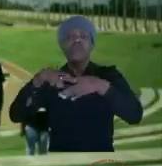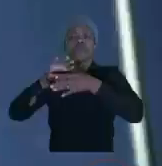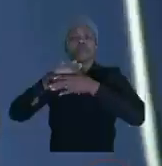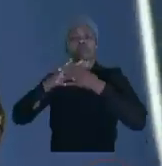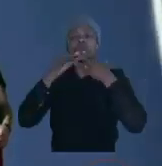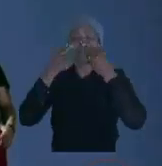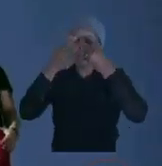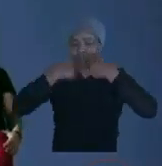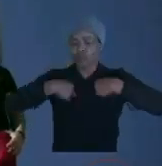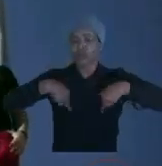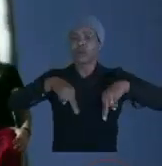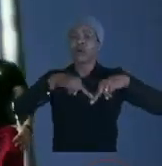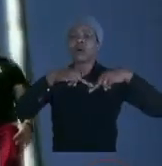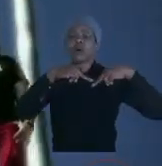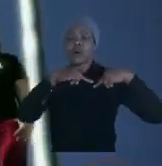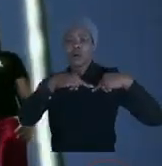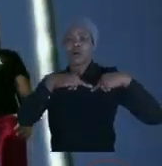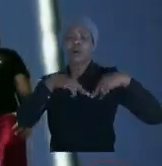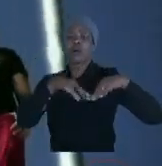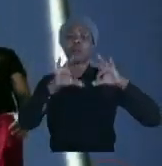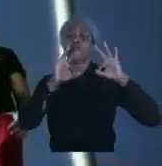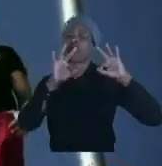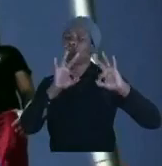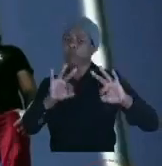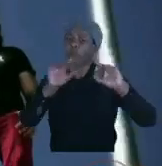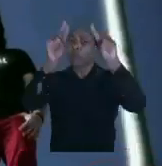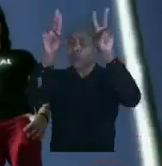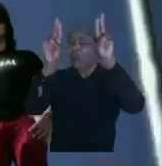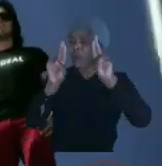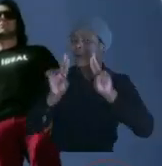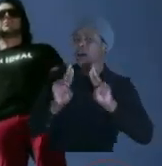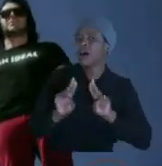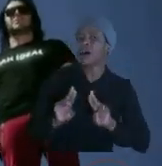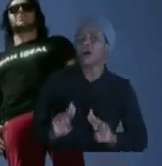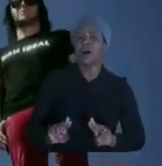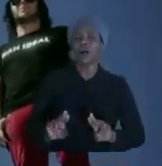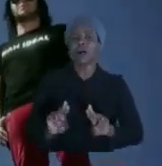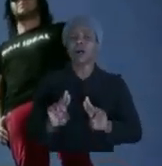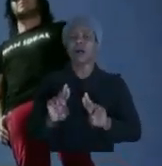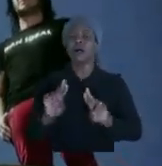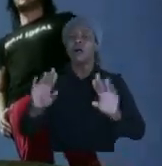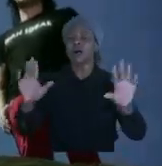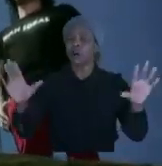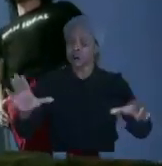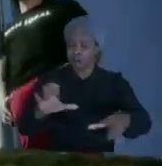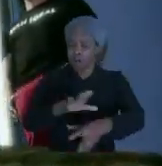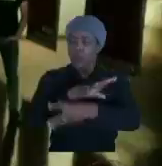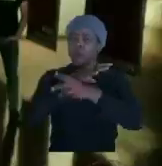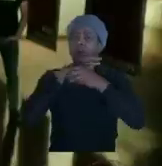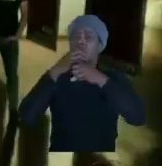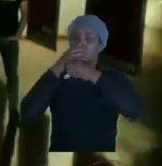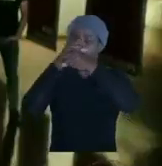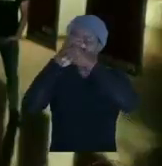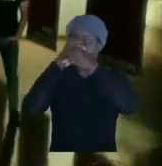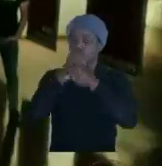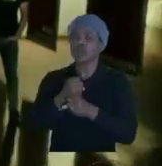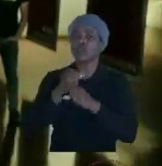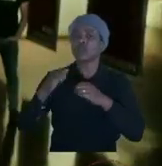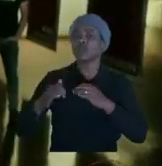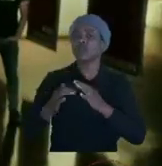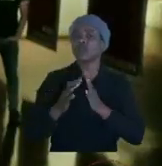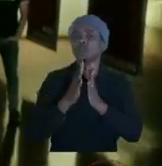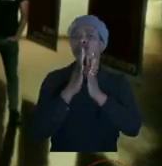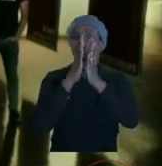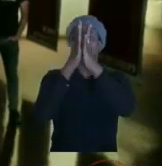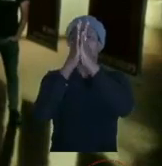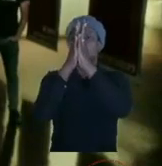sinenkululeko. It's a new South Africa, united, a strong nation. All